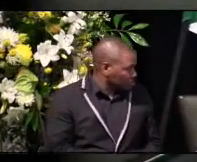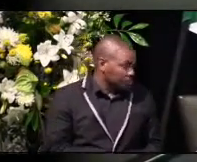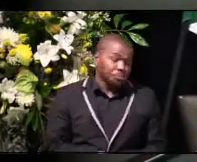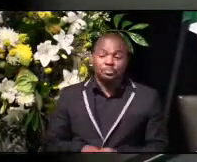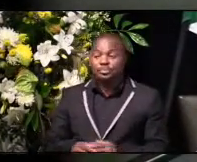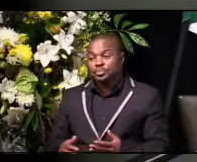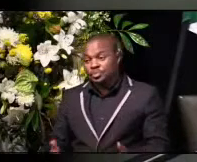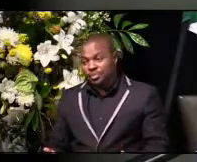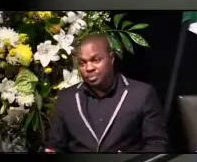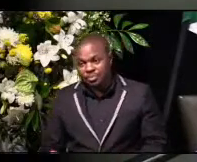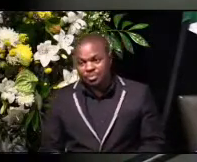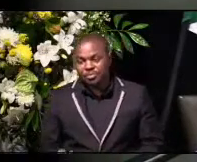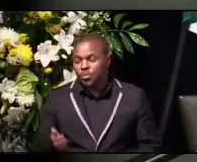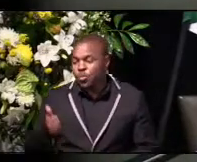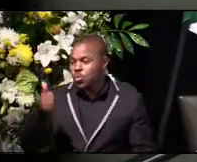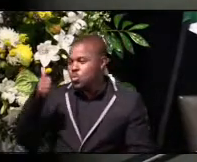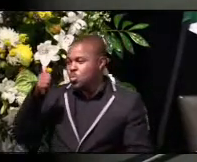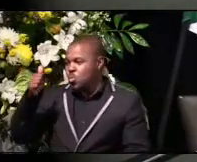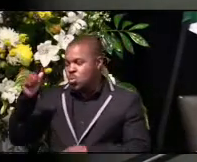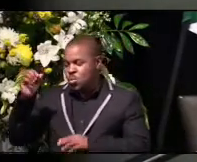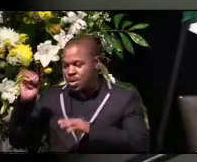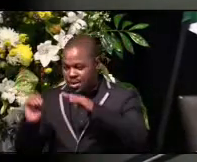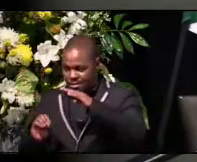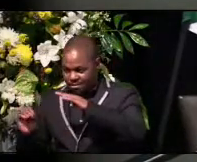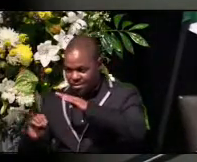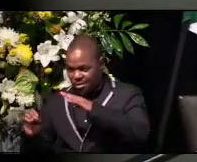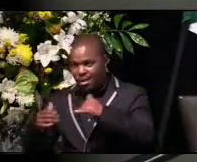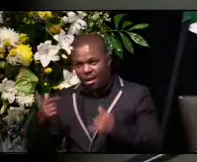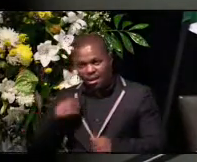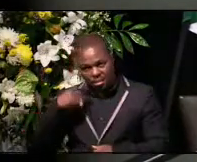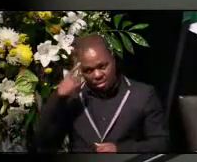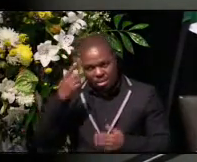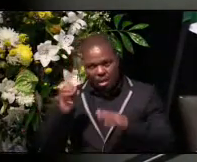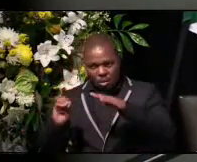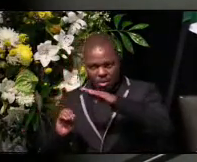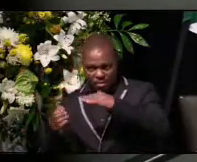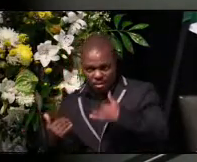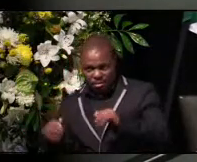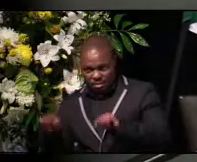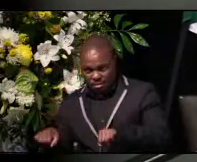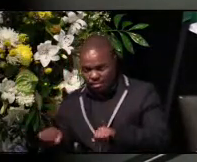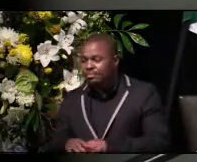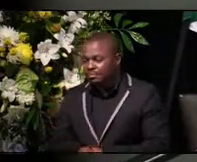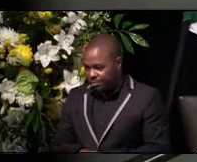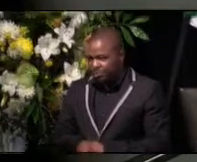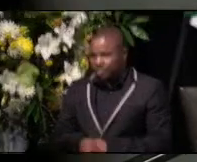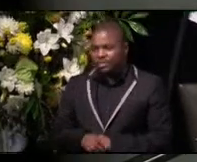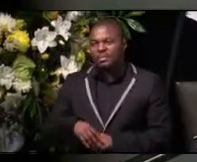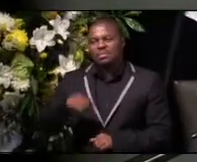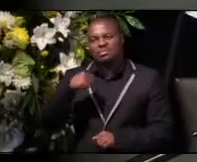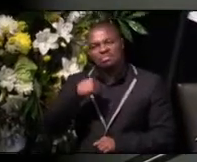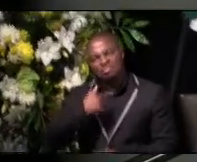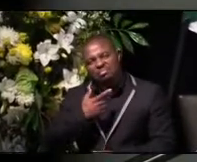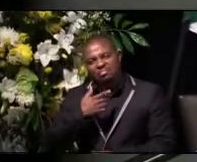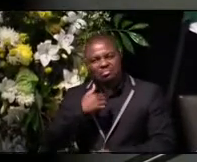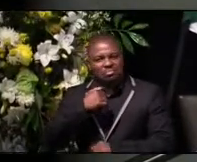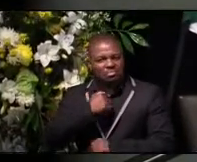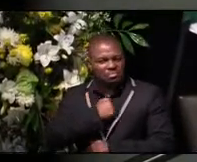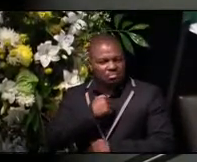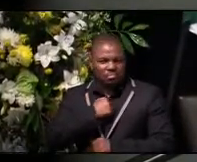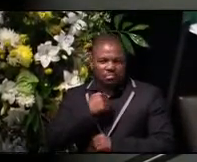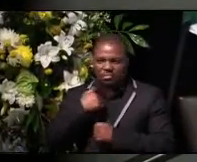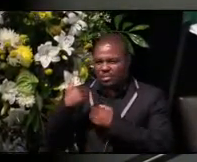uh good evening I guess it's evening now um mine is going to be very